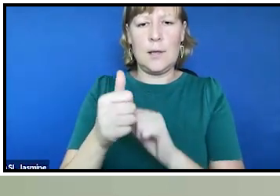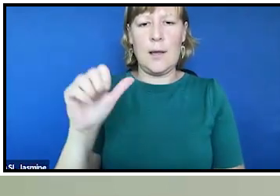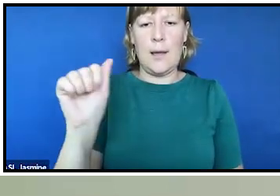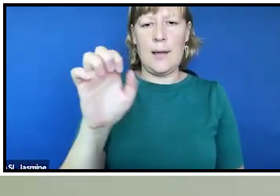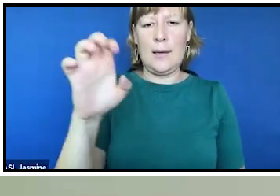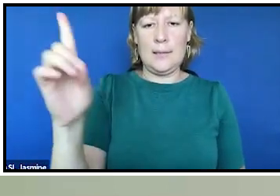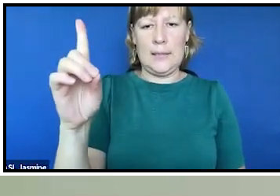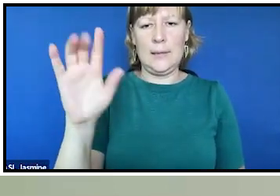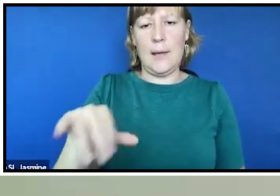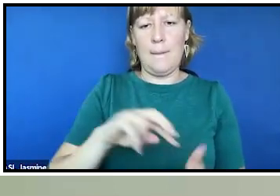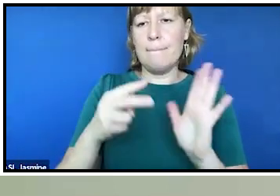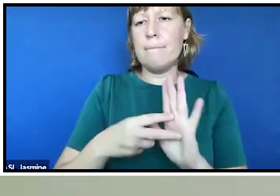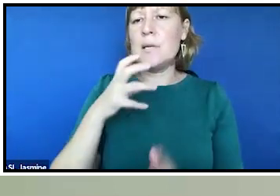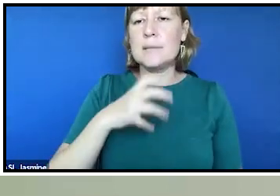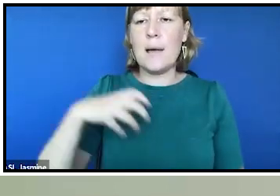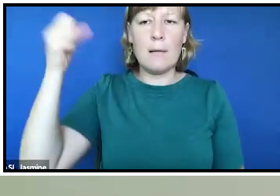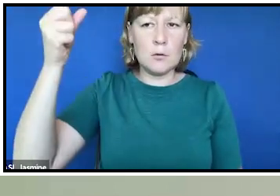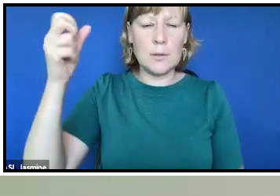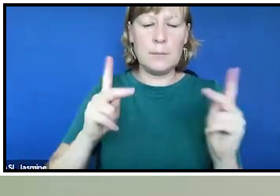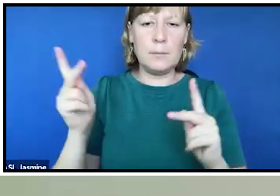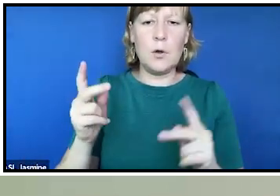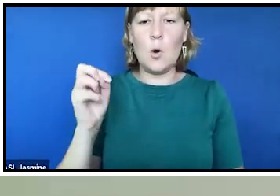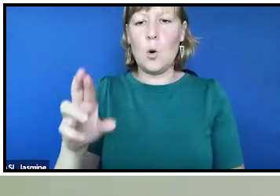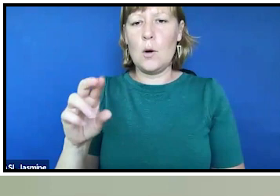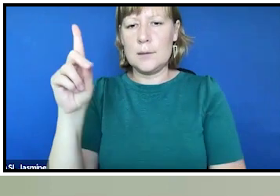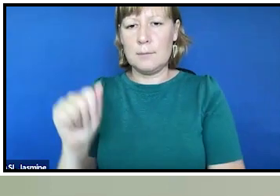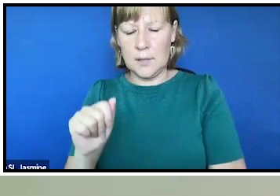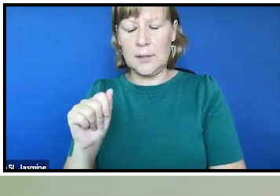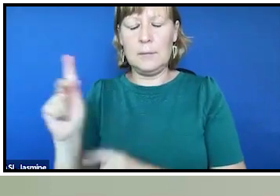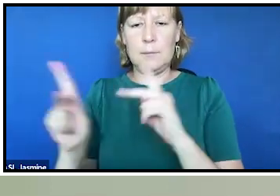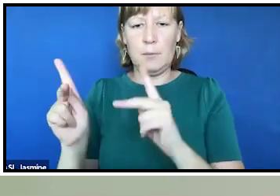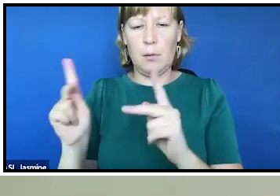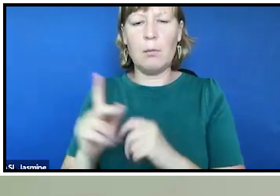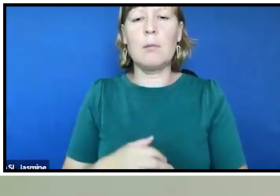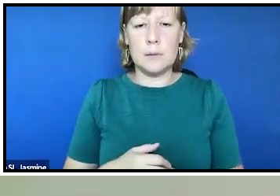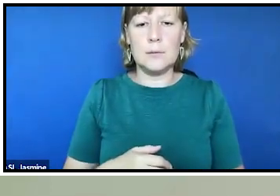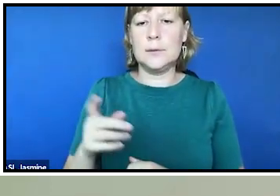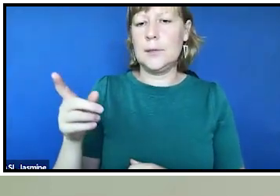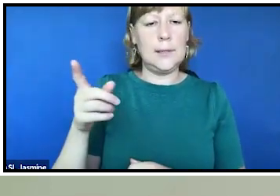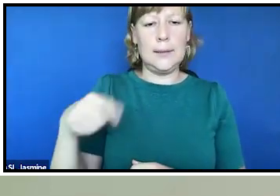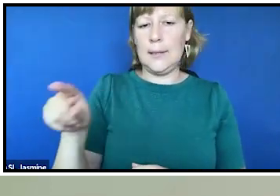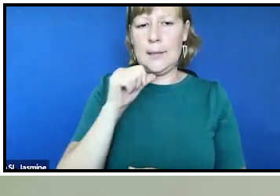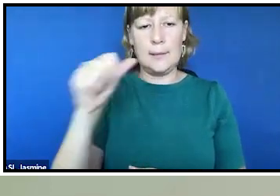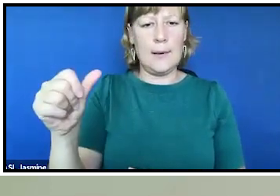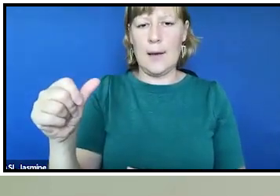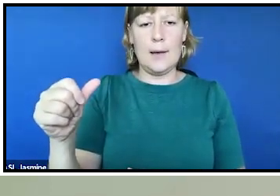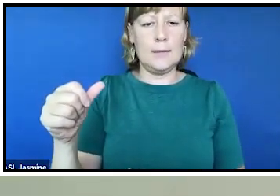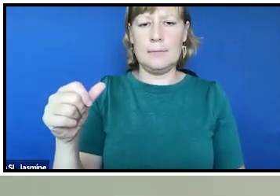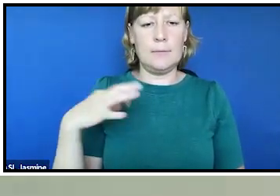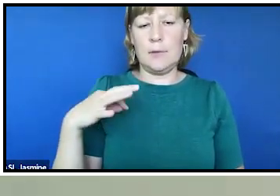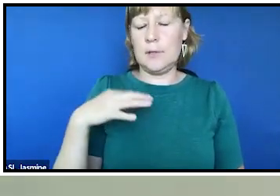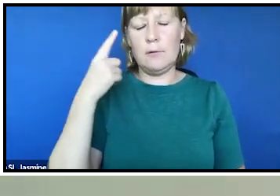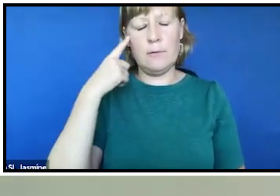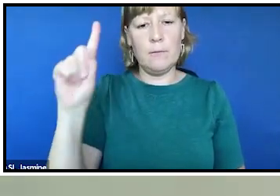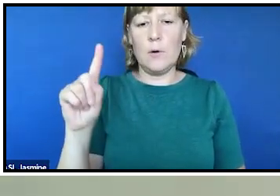the elderly and adults with disabilities population. So they didn't submit to work with the IDD population.